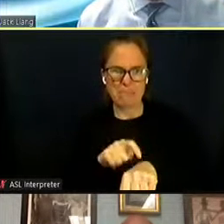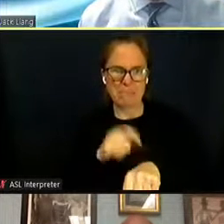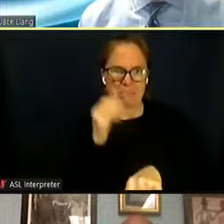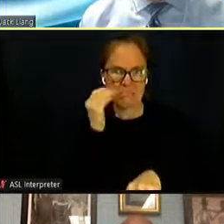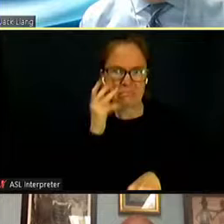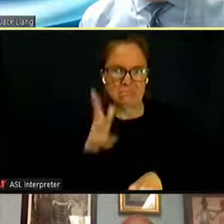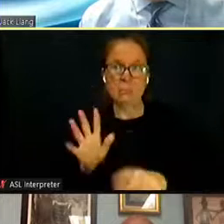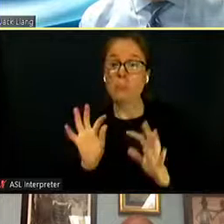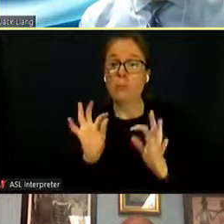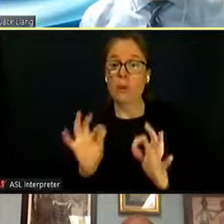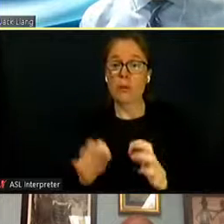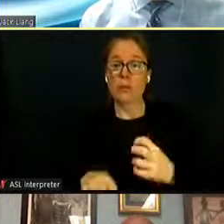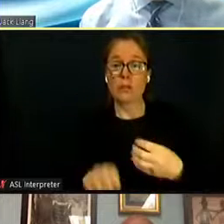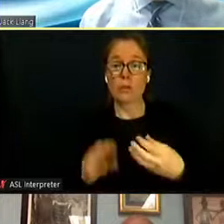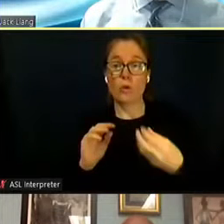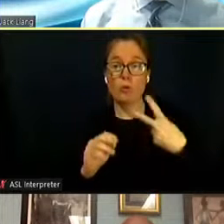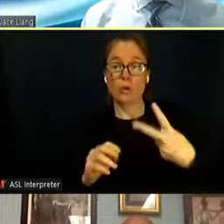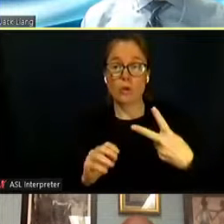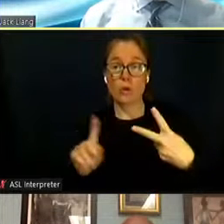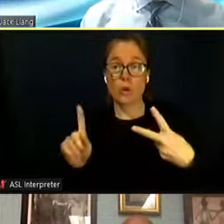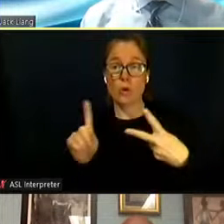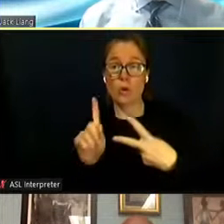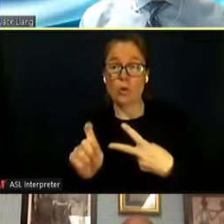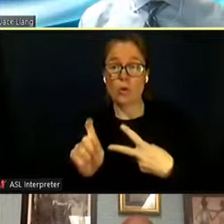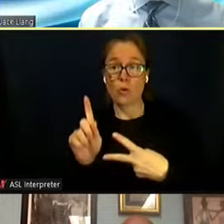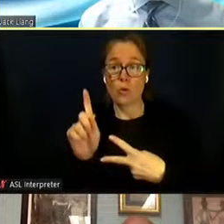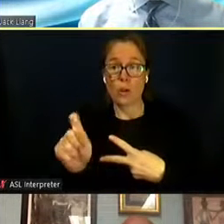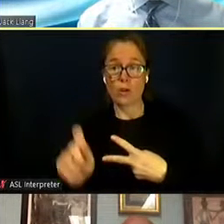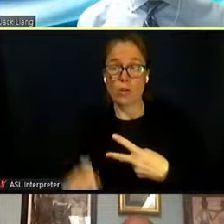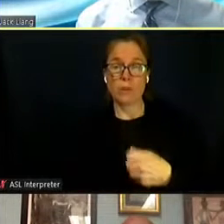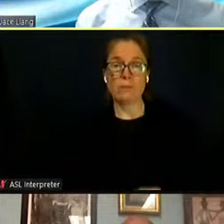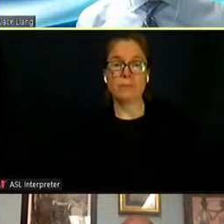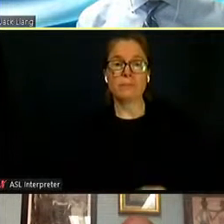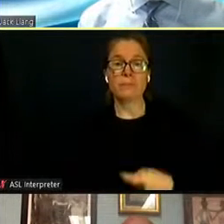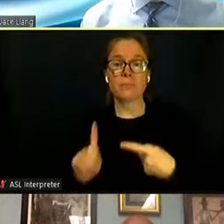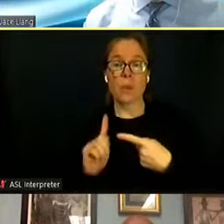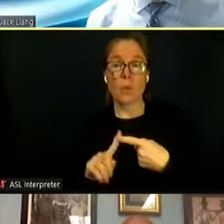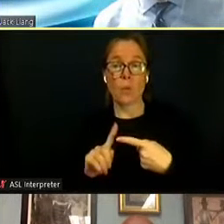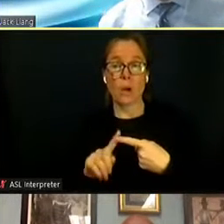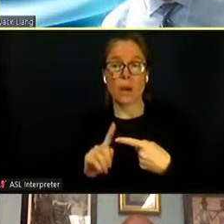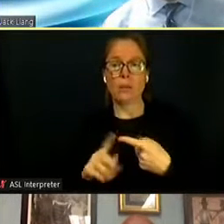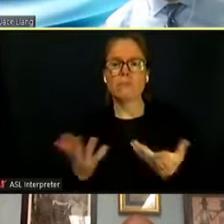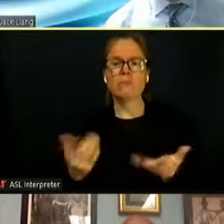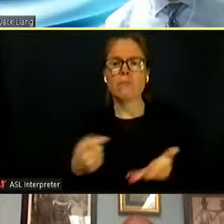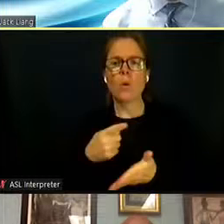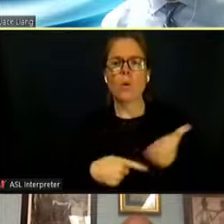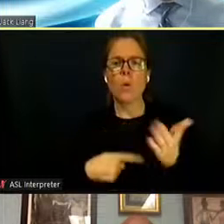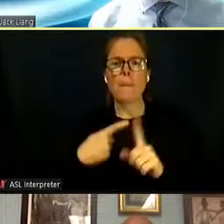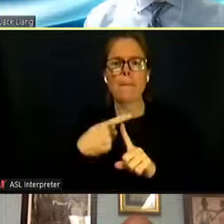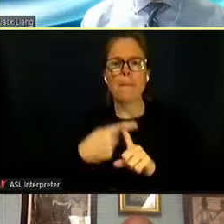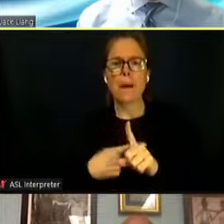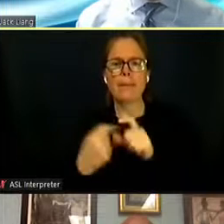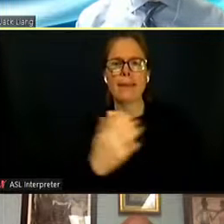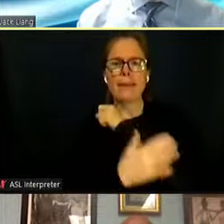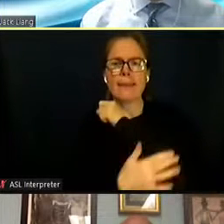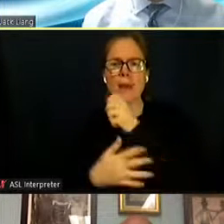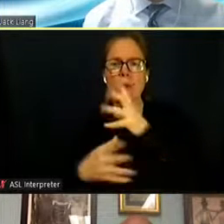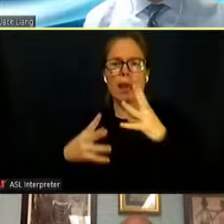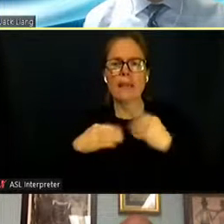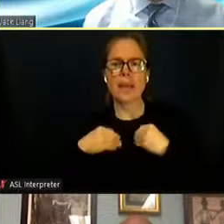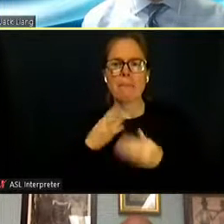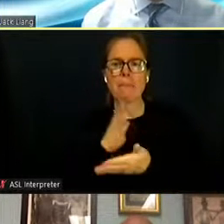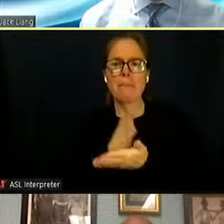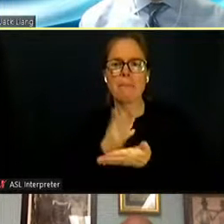Perfect. So we have two questions prepared for you for this portion of the presentation. It's one month does the county adopt the budget for the